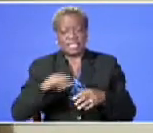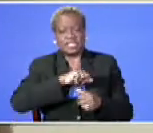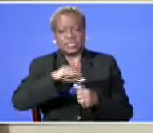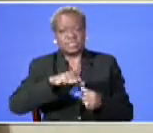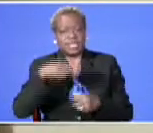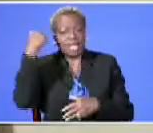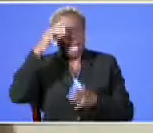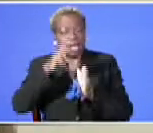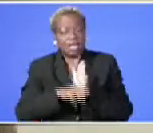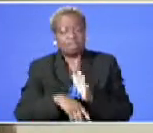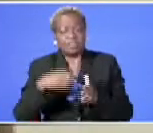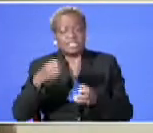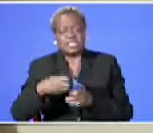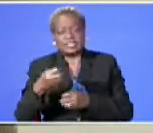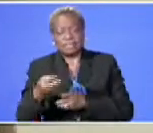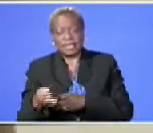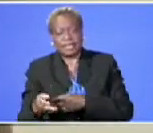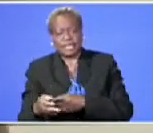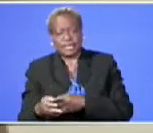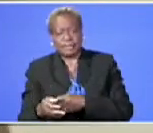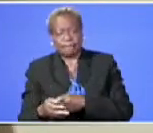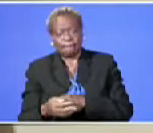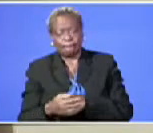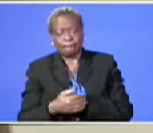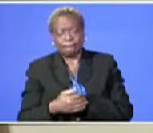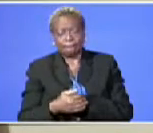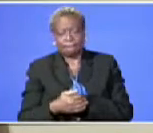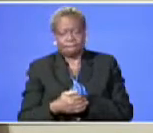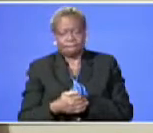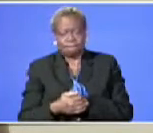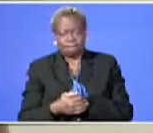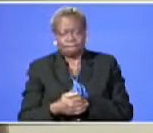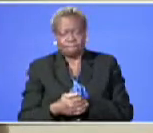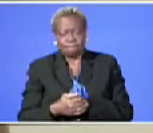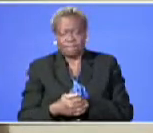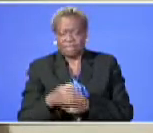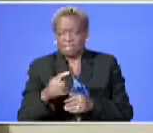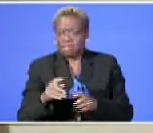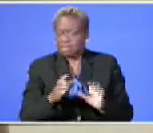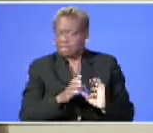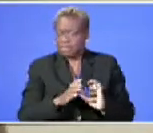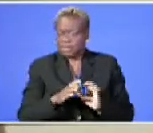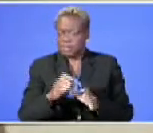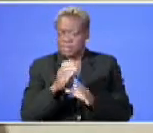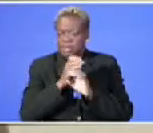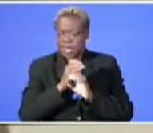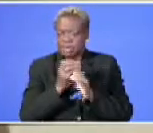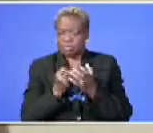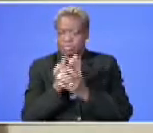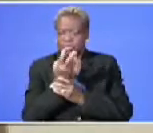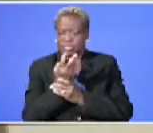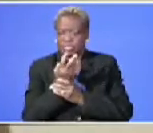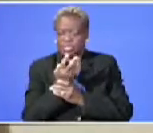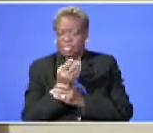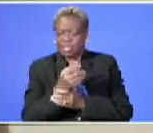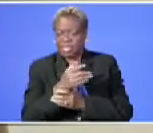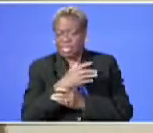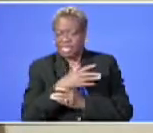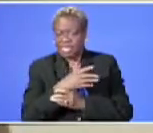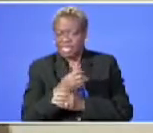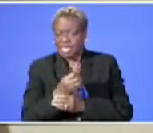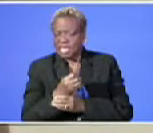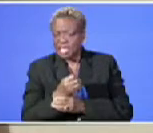will also generate spending on imports. It is the combination of credit growth and deposit-based